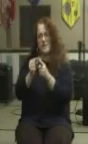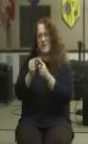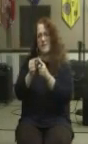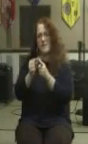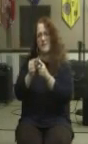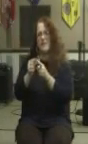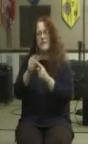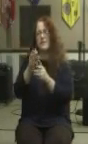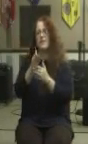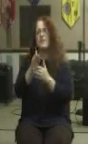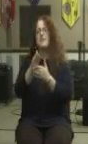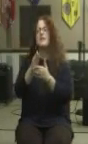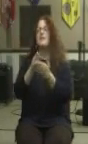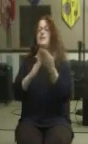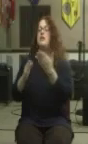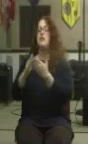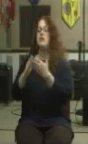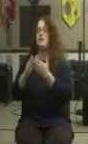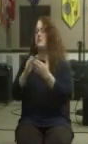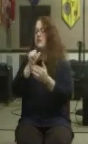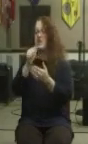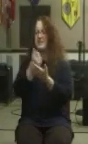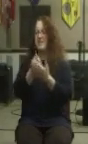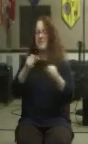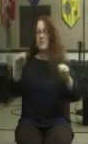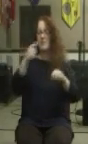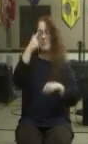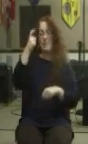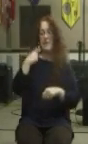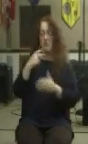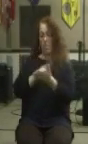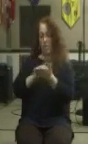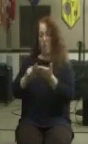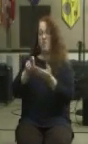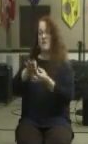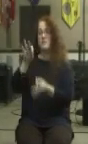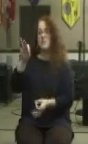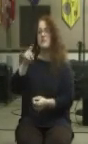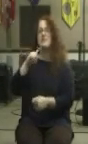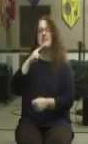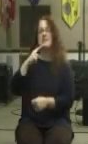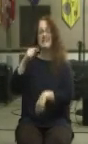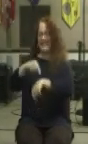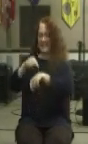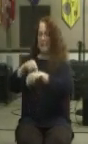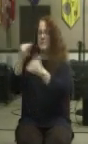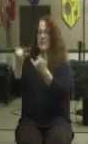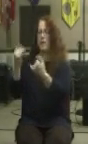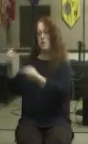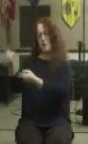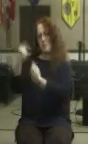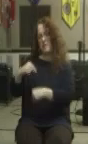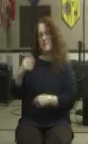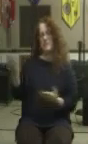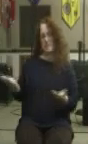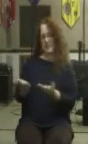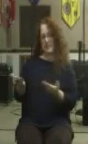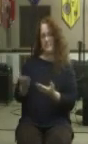You didn't get saved because you watched someone's testimony. You got saved because the Holy Spirit said, now it's time, come